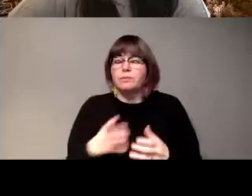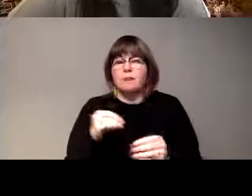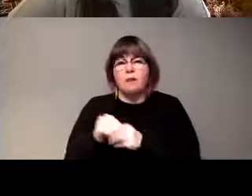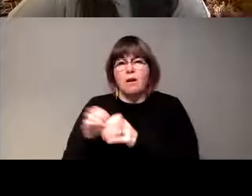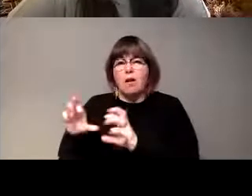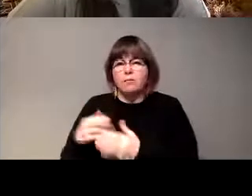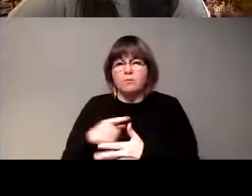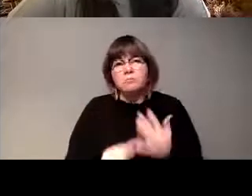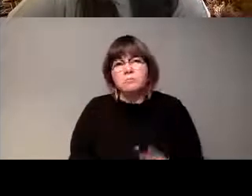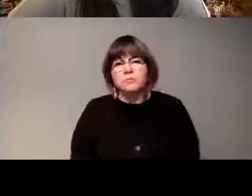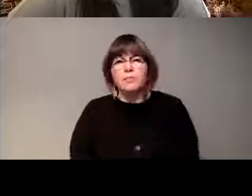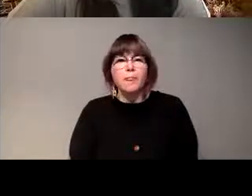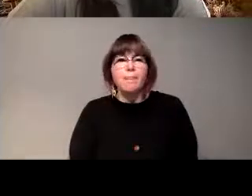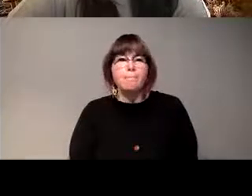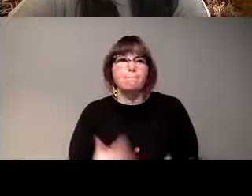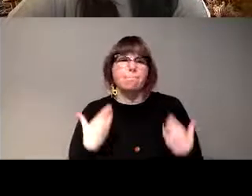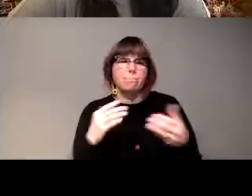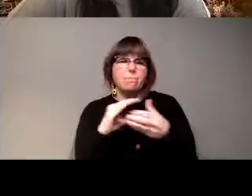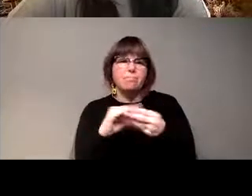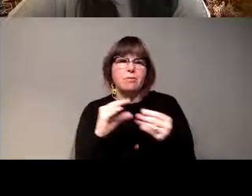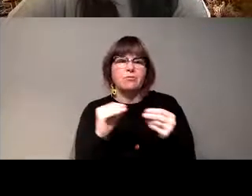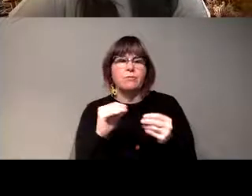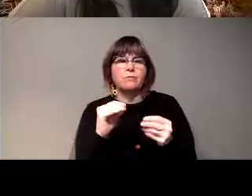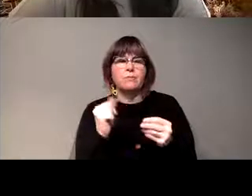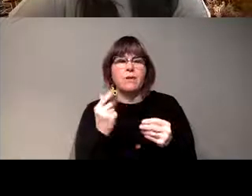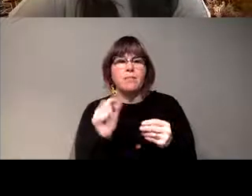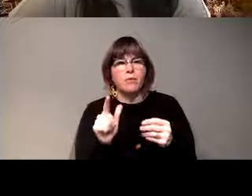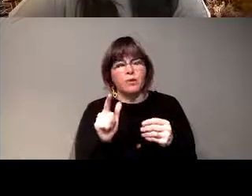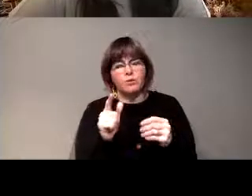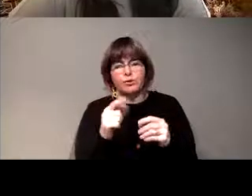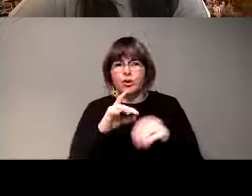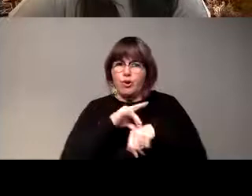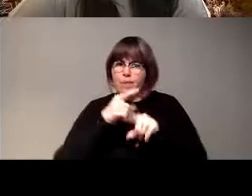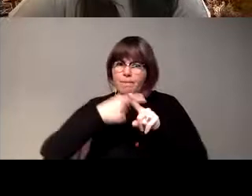classroom. I did want to mention that April is Earth Month